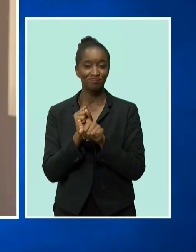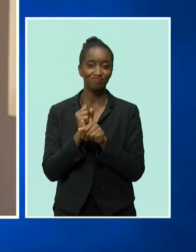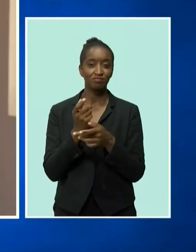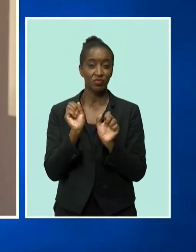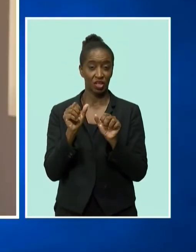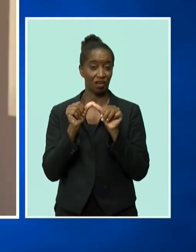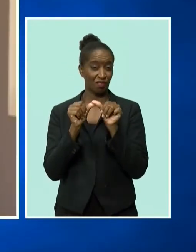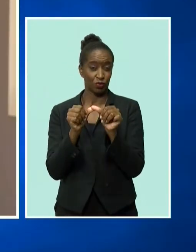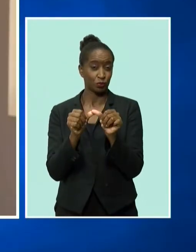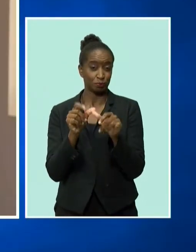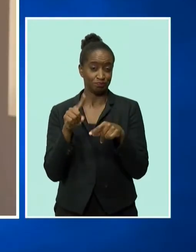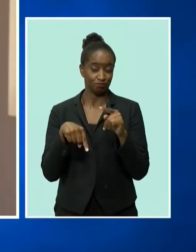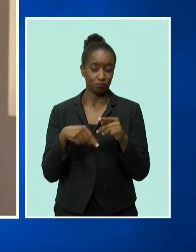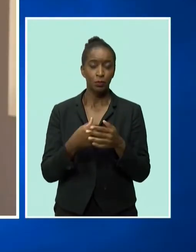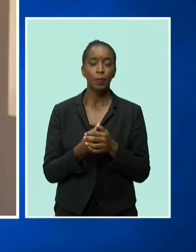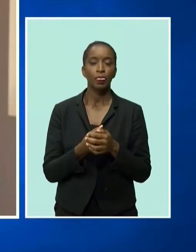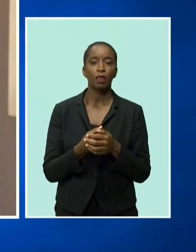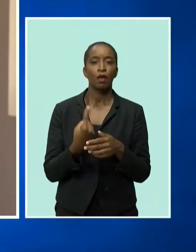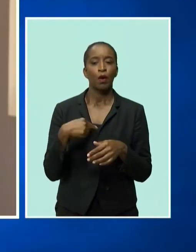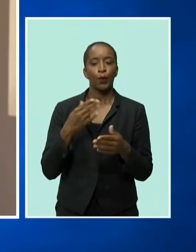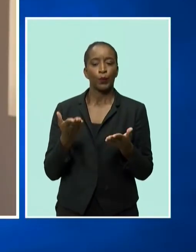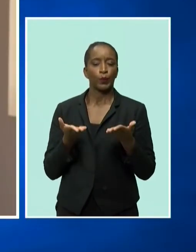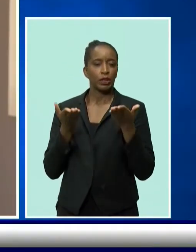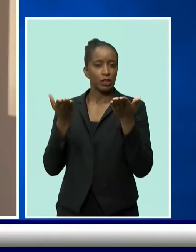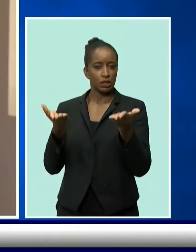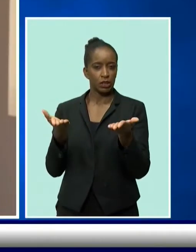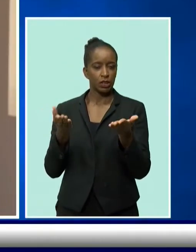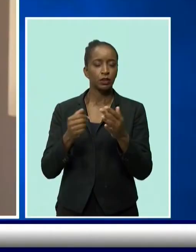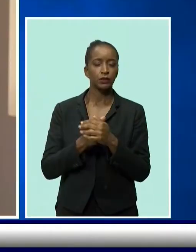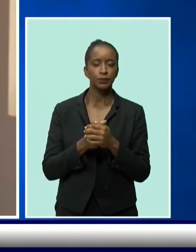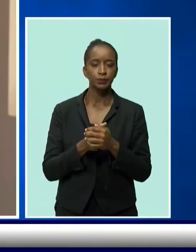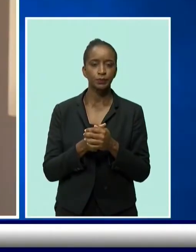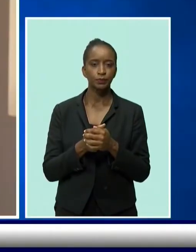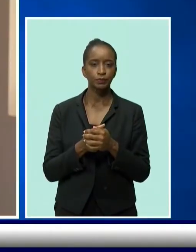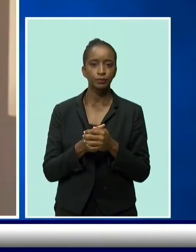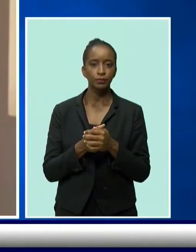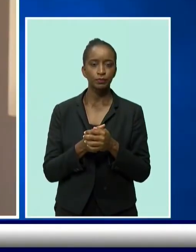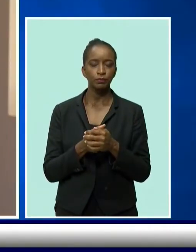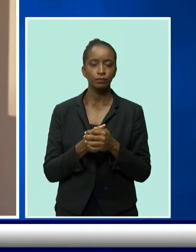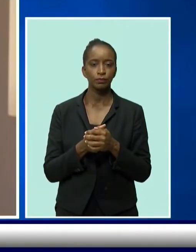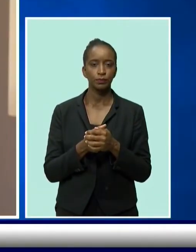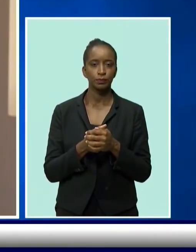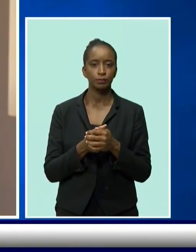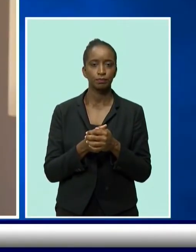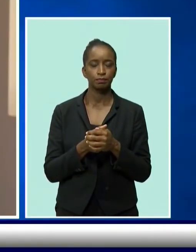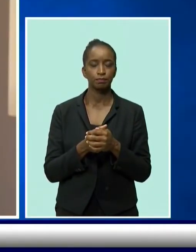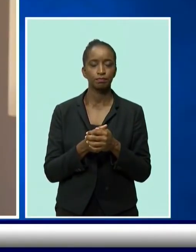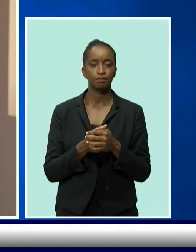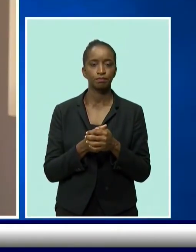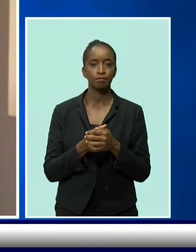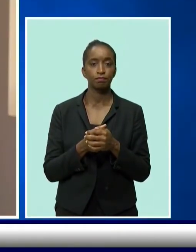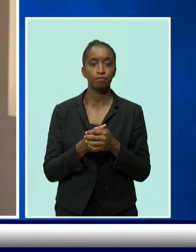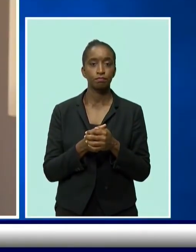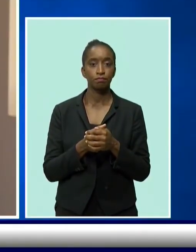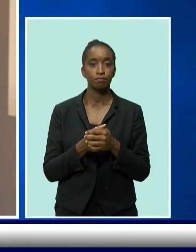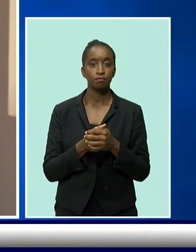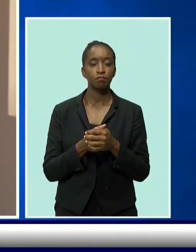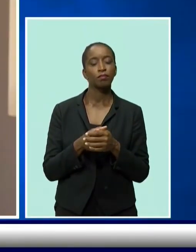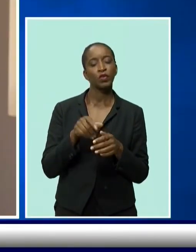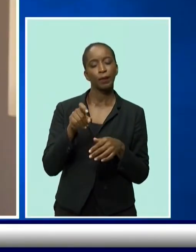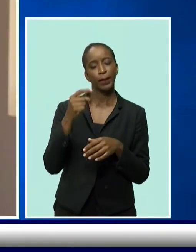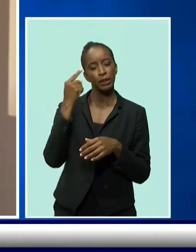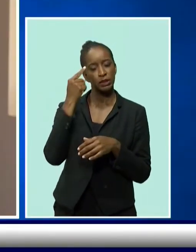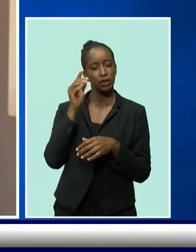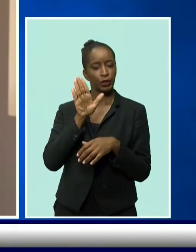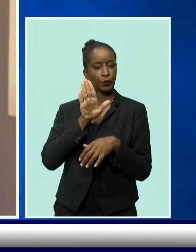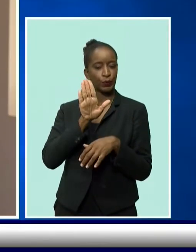we have been advising persons, and what we've advised them in the past, is you have to look at your organizational structure.